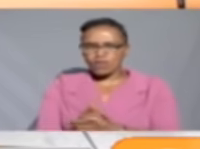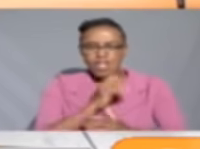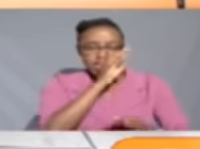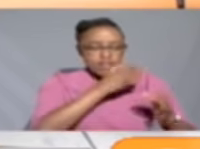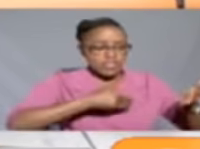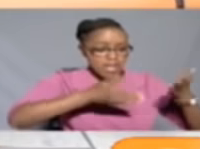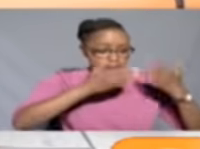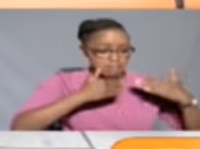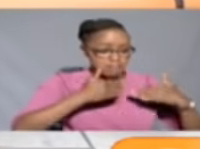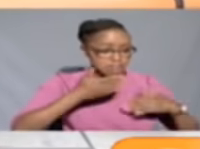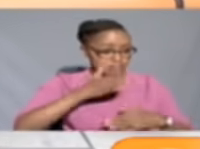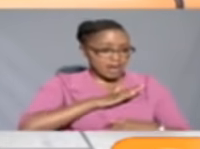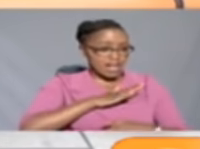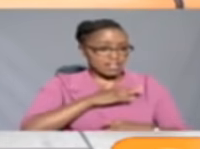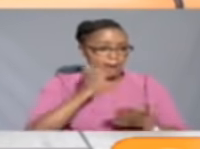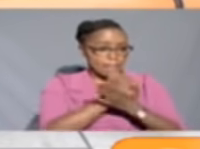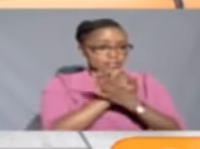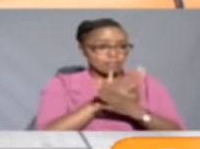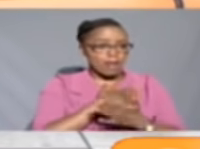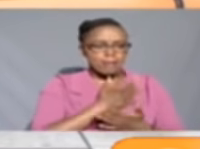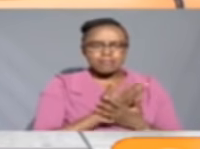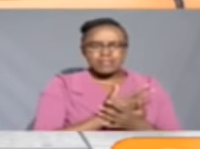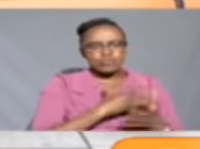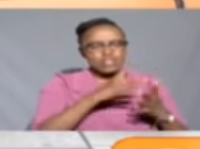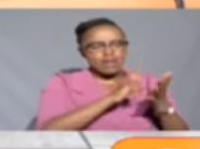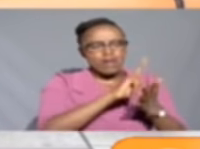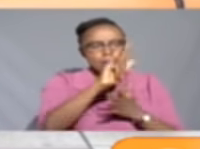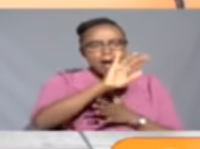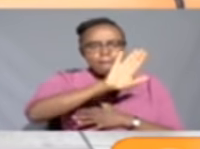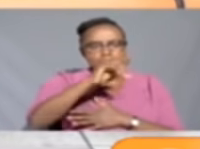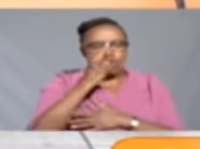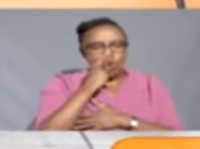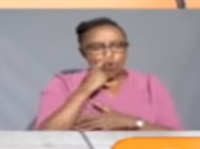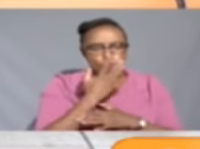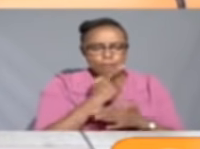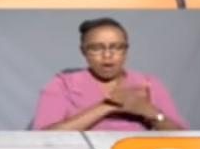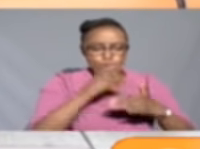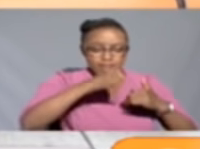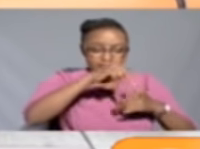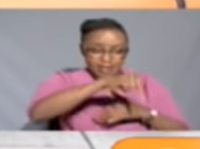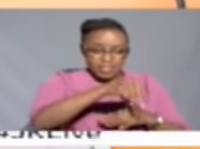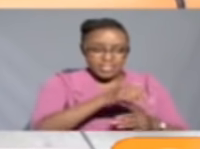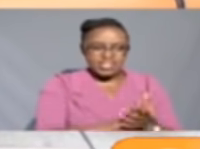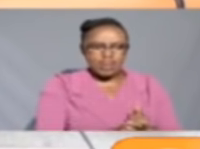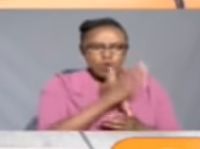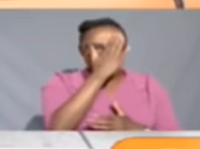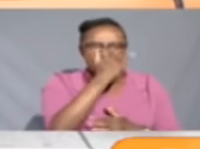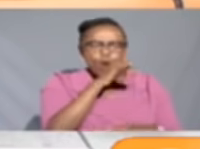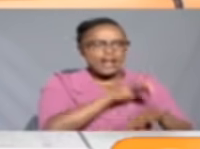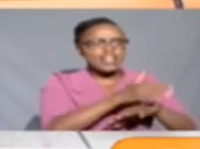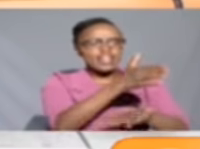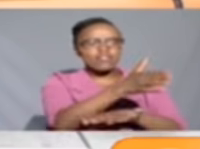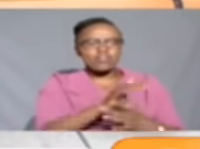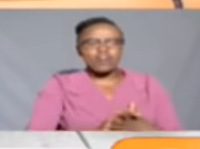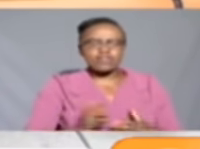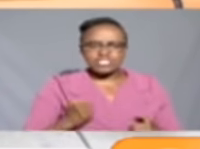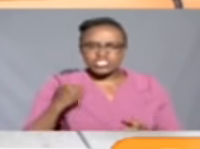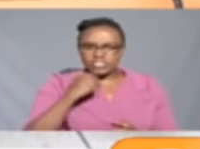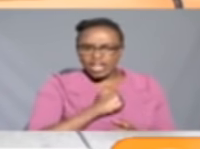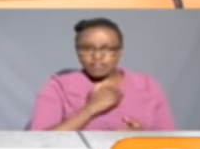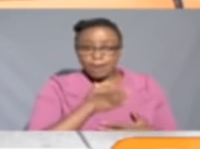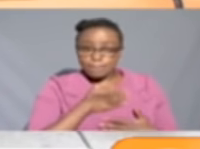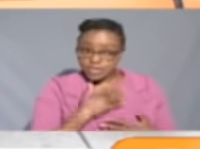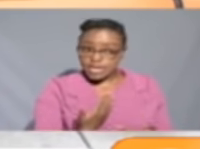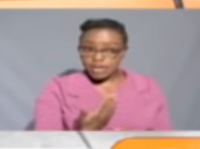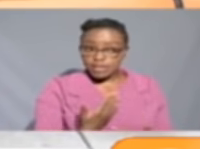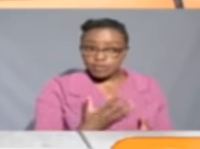to give me the passport, I would be home by weekend. This weekend. Come on. Yes. Why can't you get it? Jeff, I would board the go